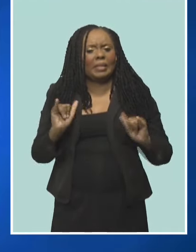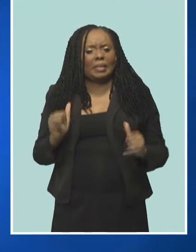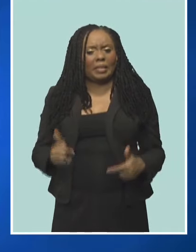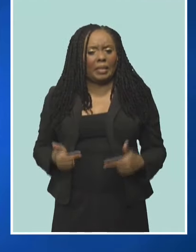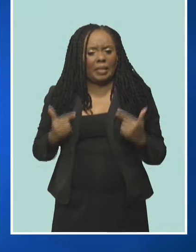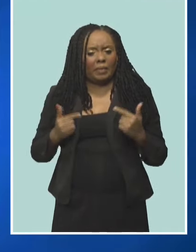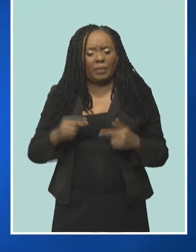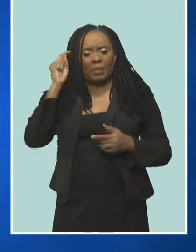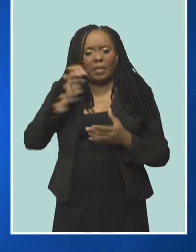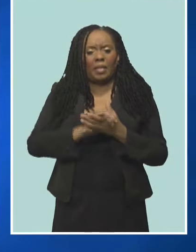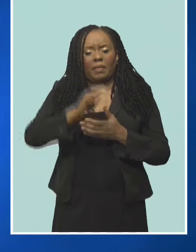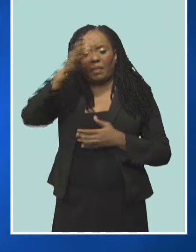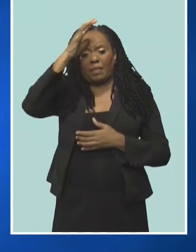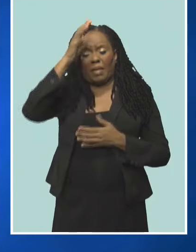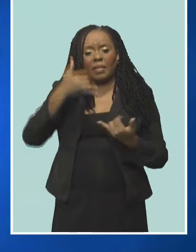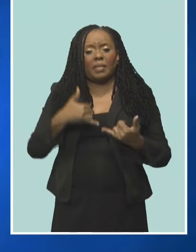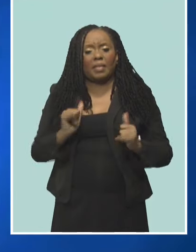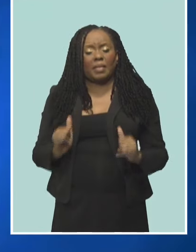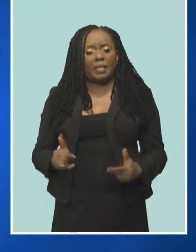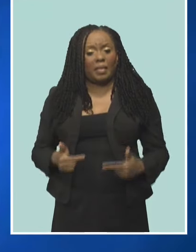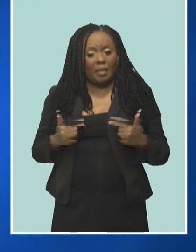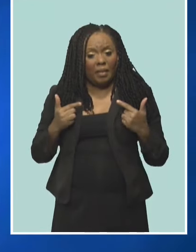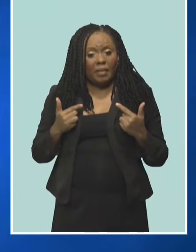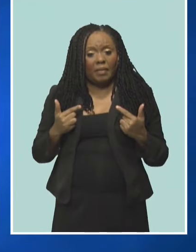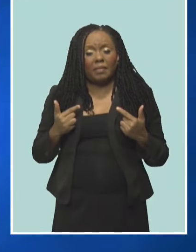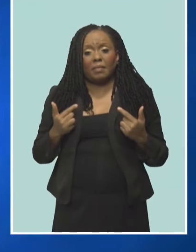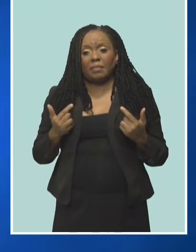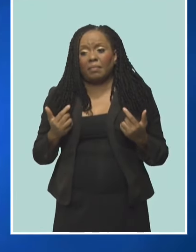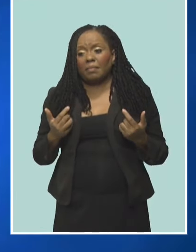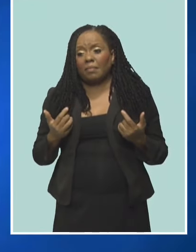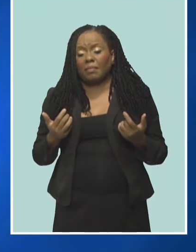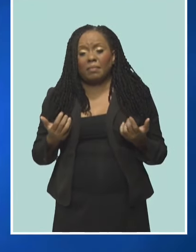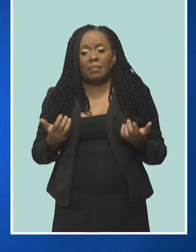They think that maybe he's somewhere, somebody has,